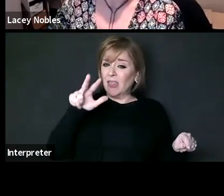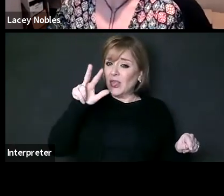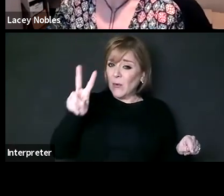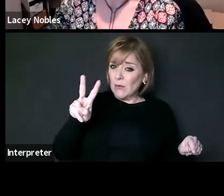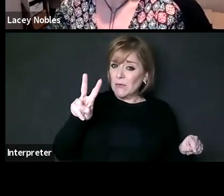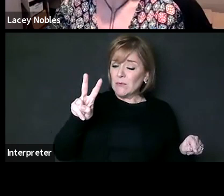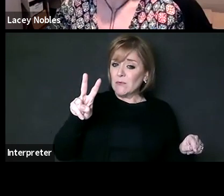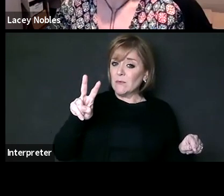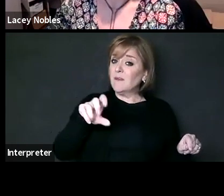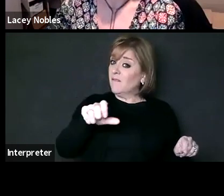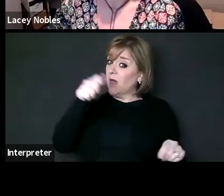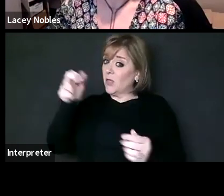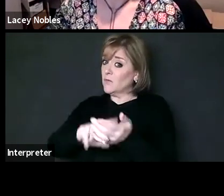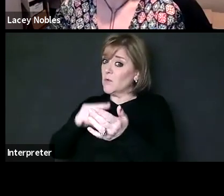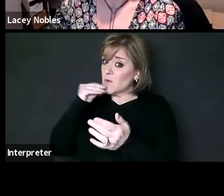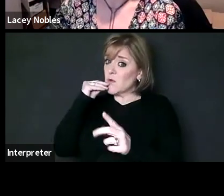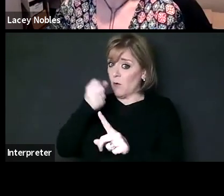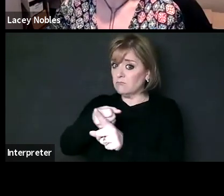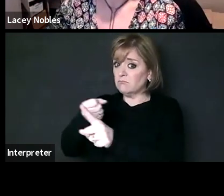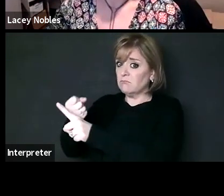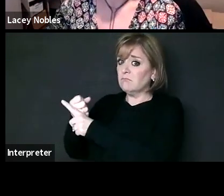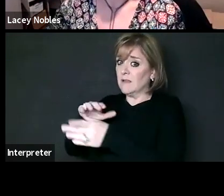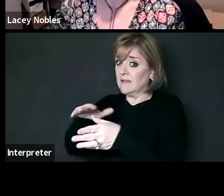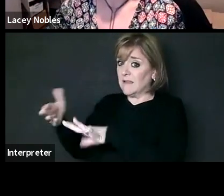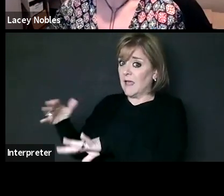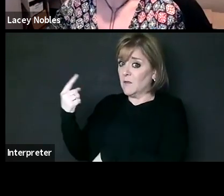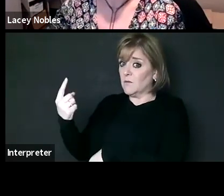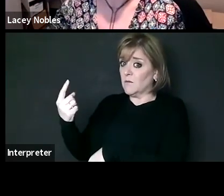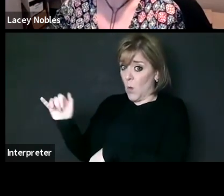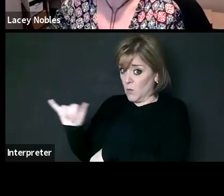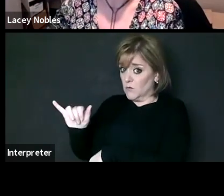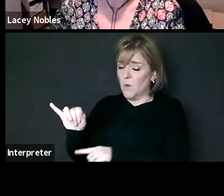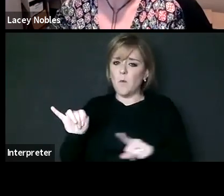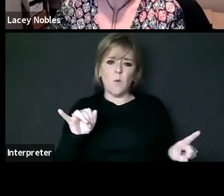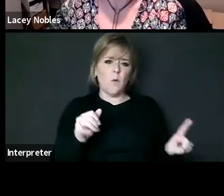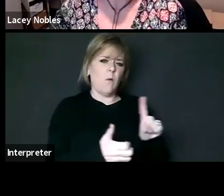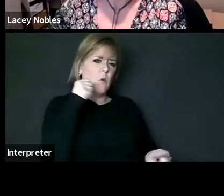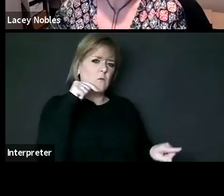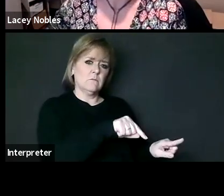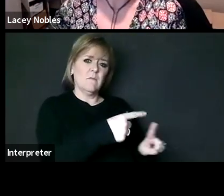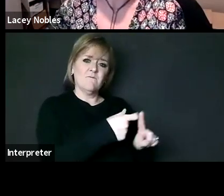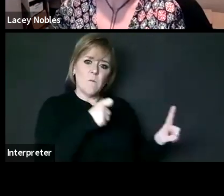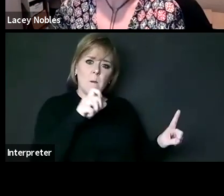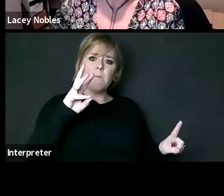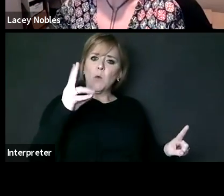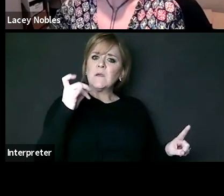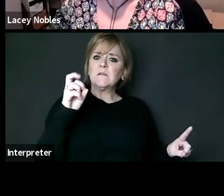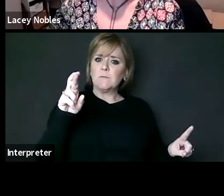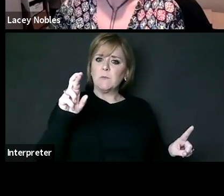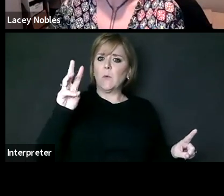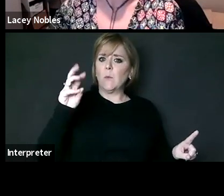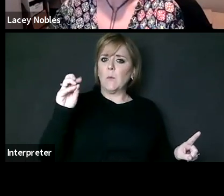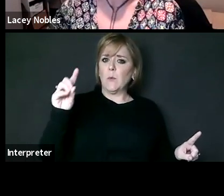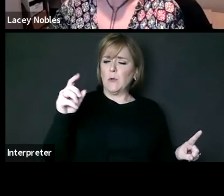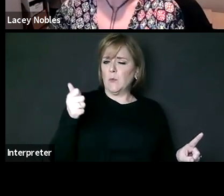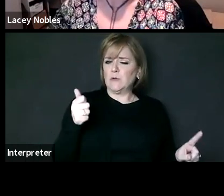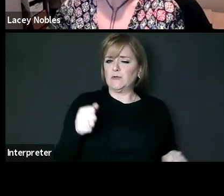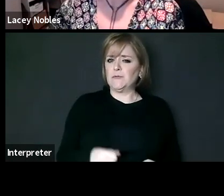deaths from other nursing homes, or is that the one where most of them are currently being associated with